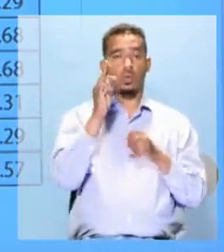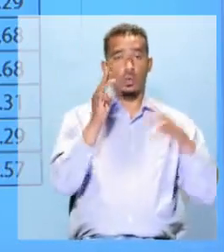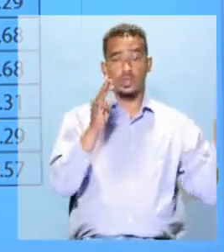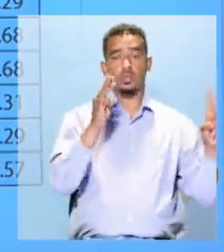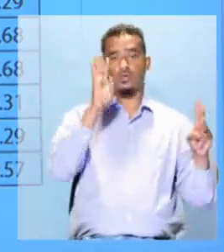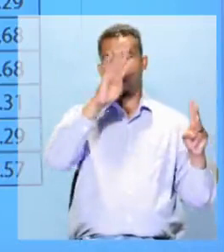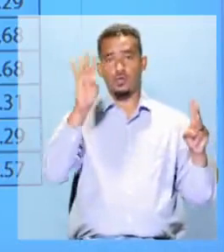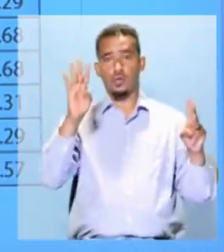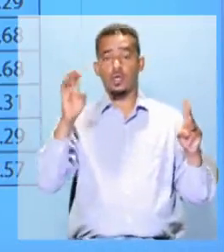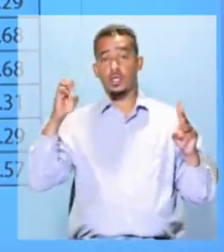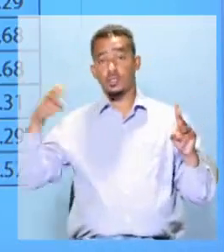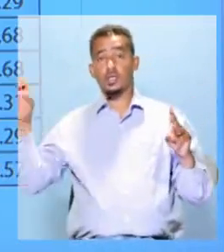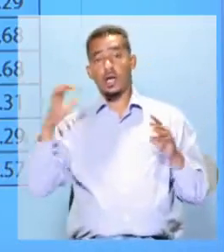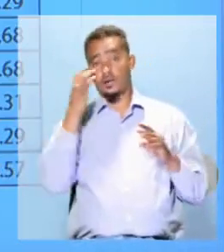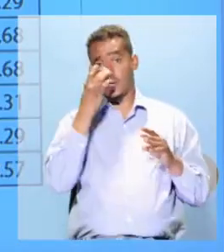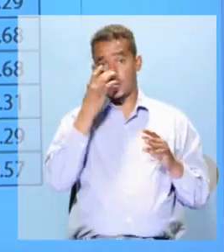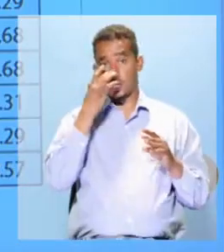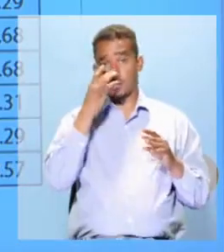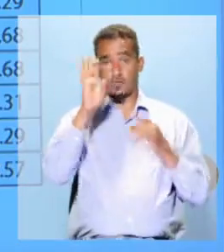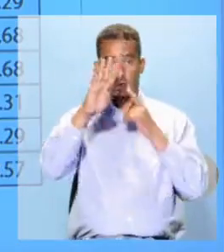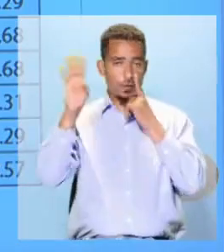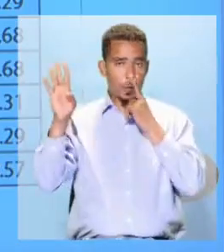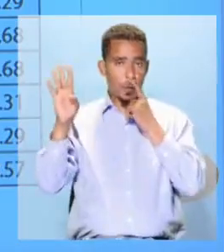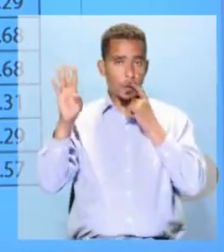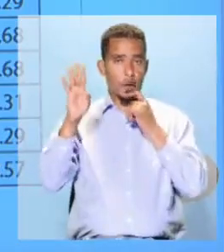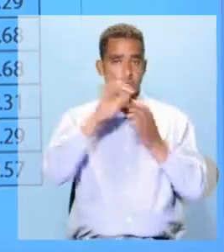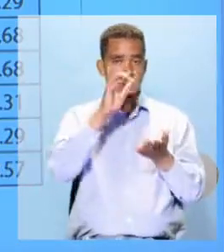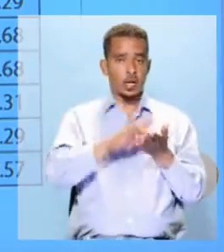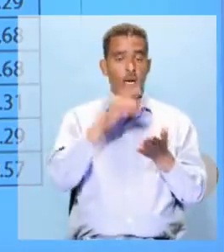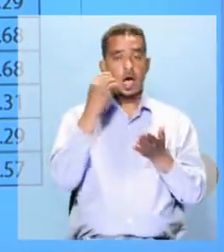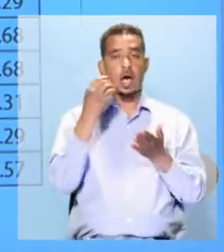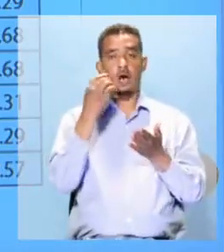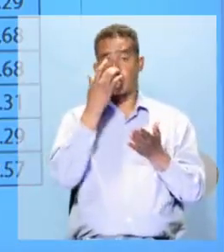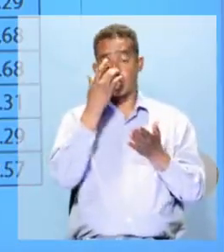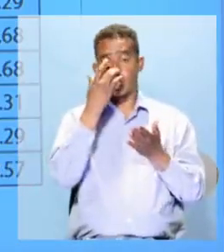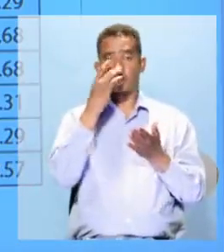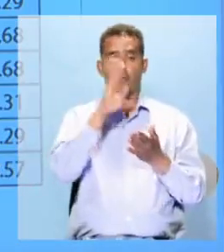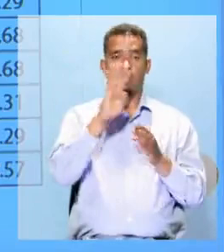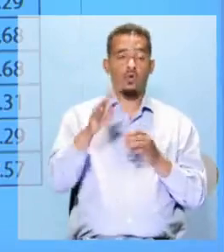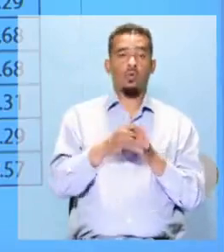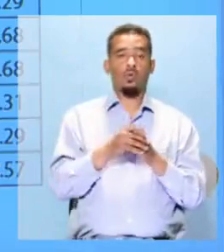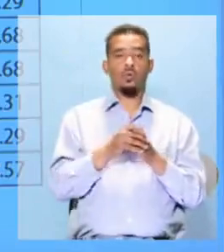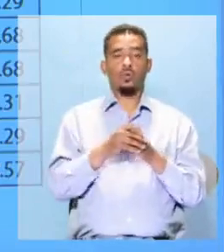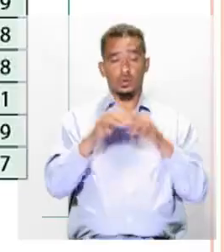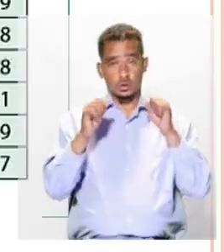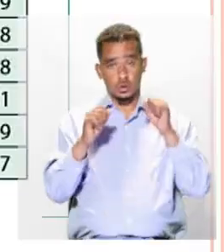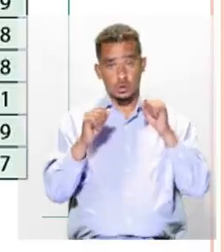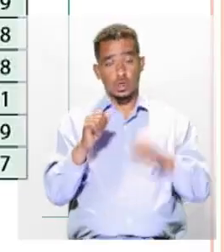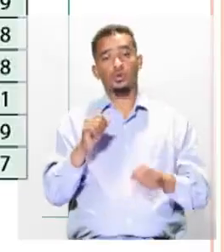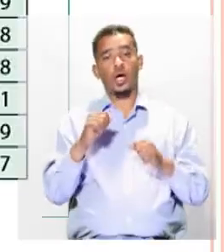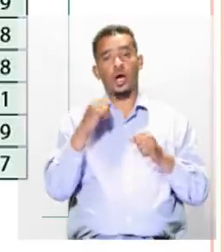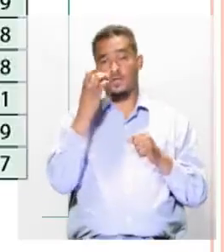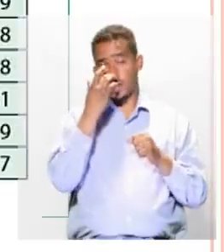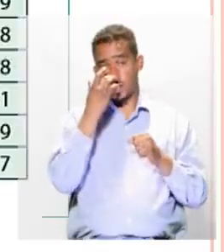Africa, 44. In Eastern Africa, 44. In Central Africa, 45. In South Africa, 33. In